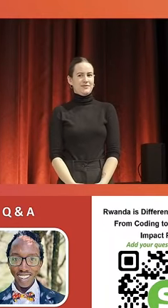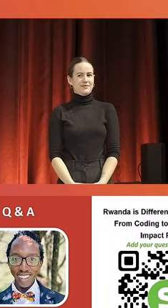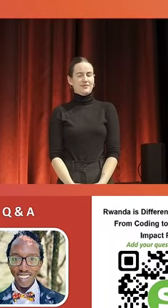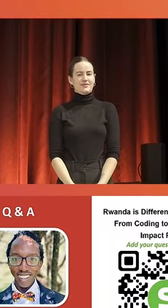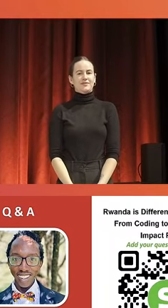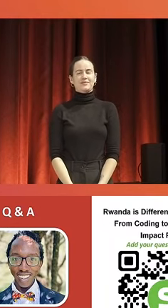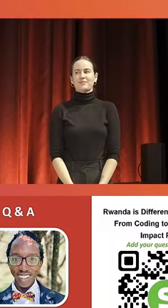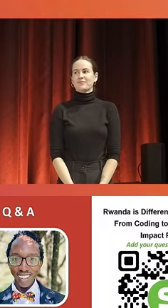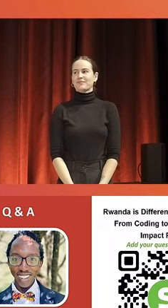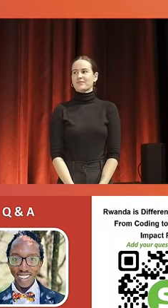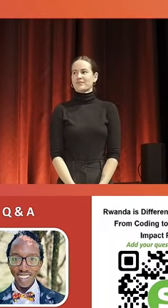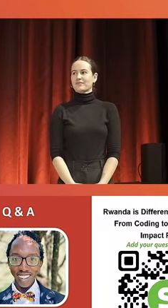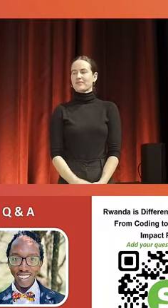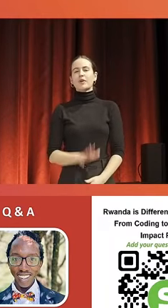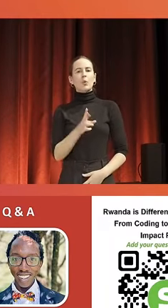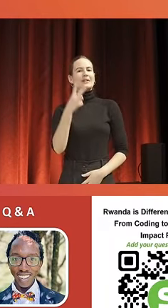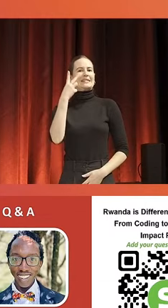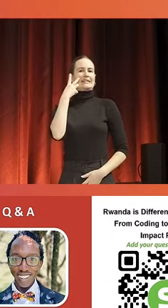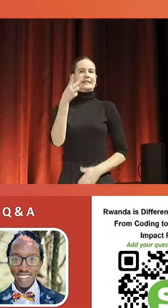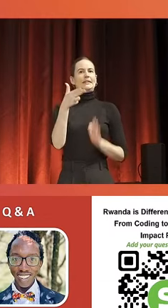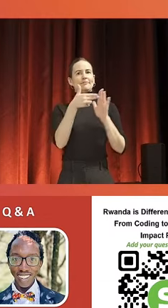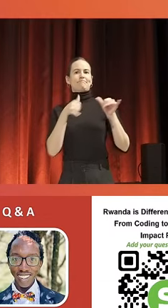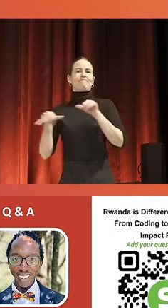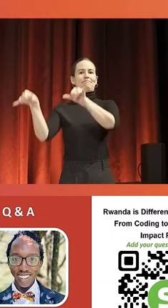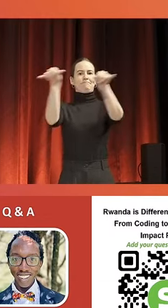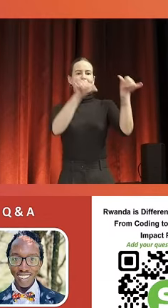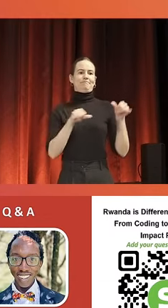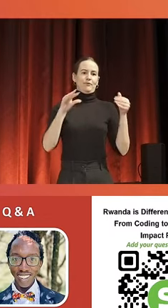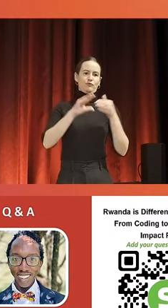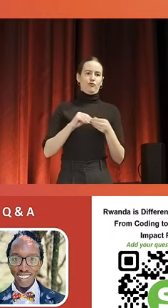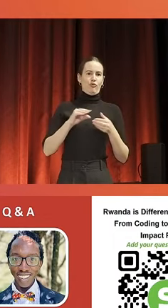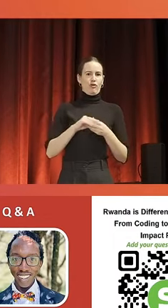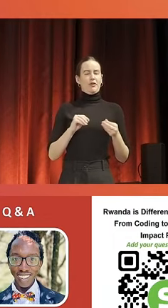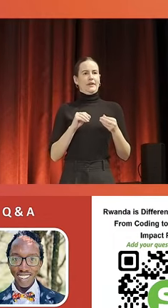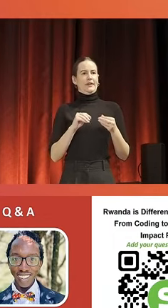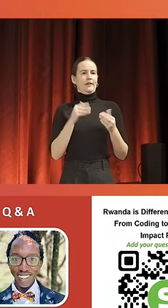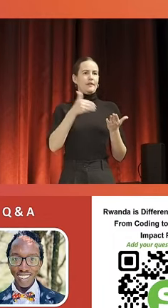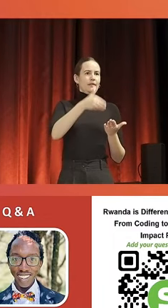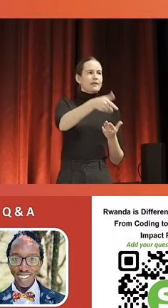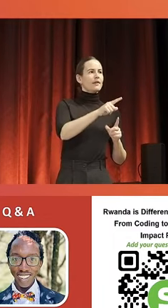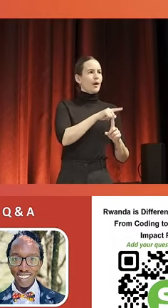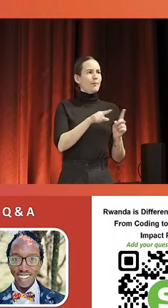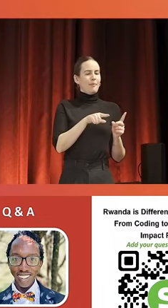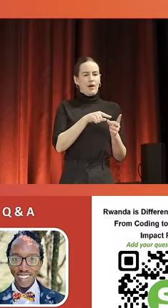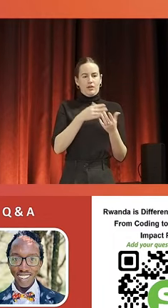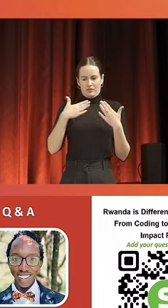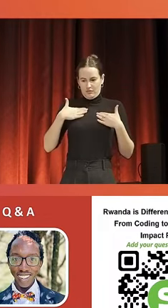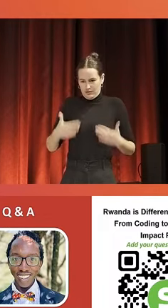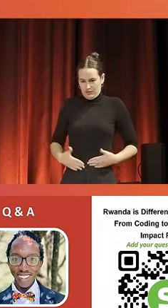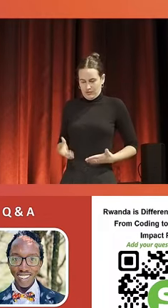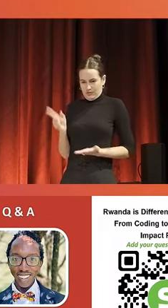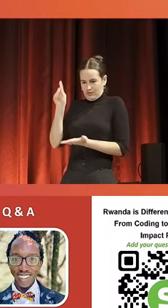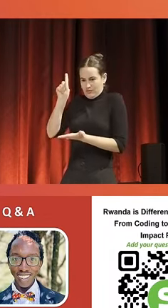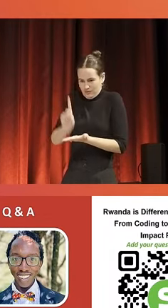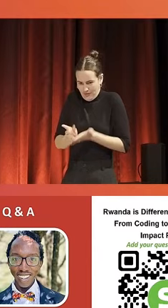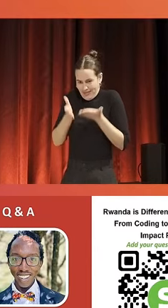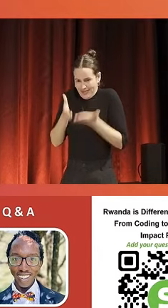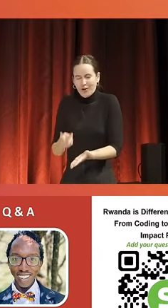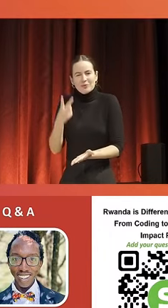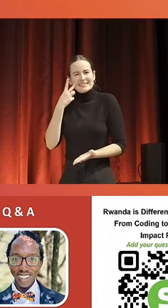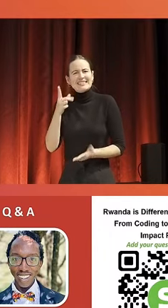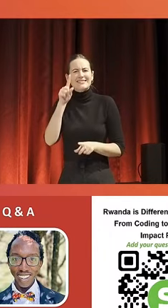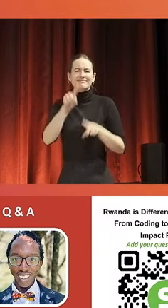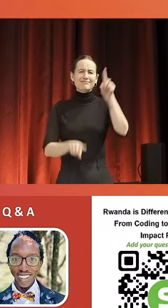story that is represented, but you will see so much more when you're there. And there's a lot of diversity across city to